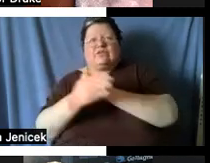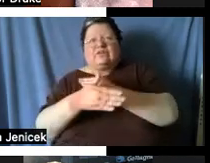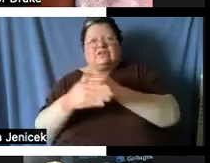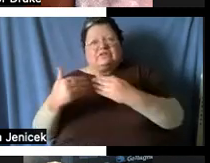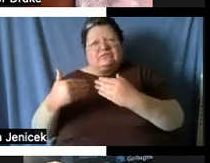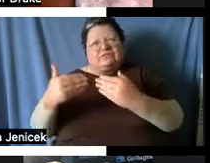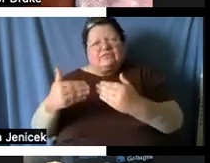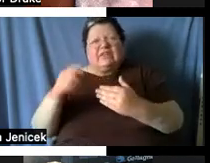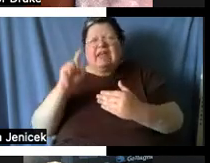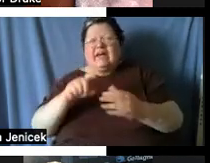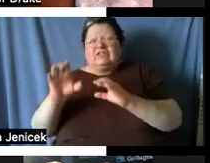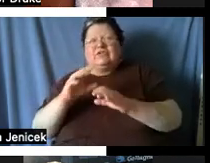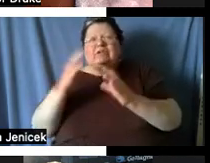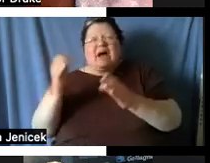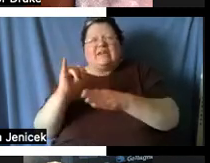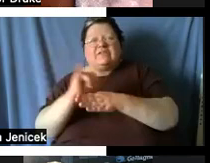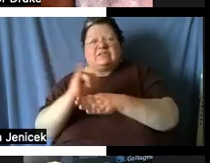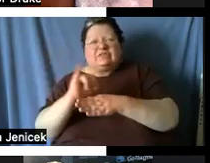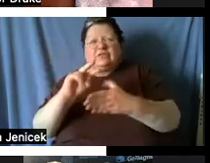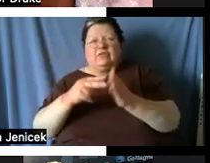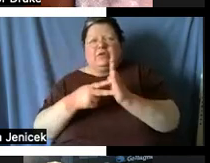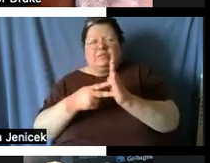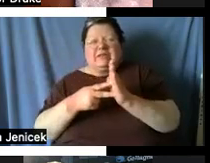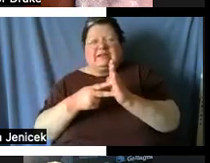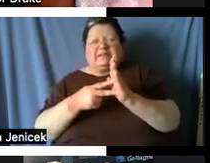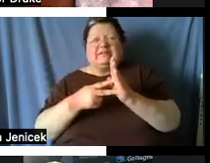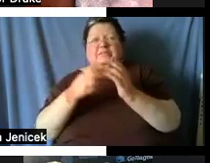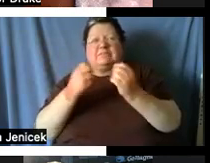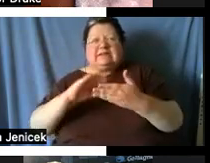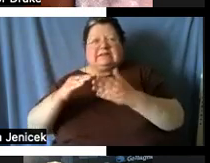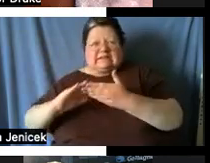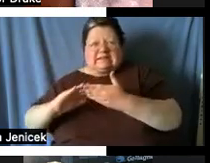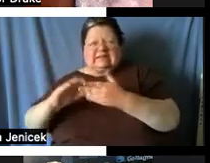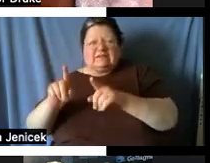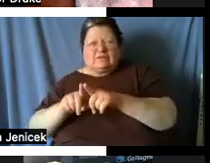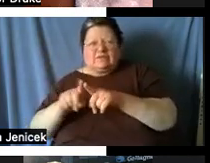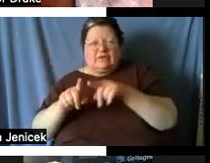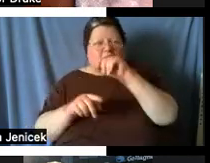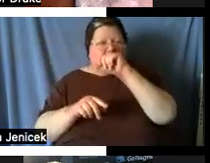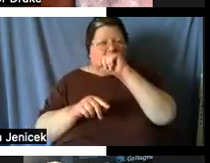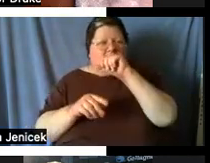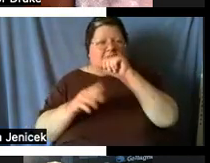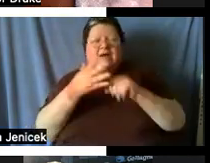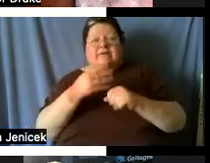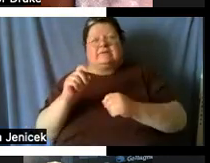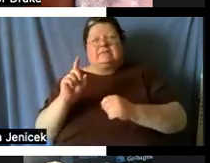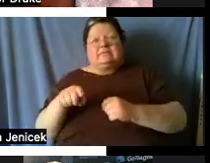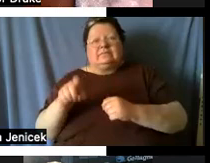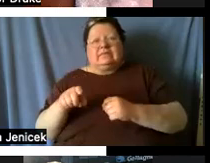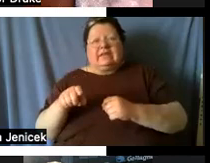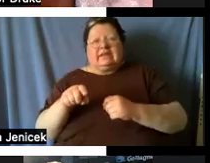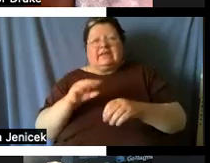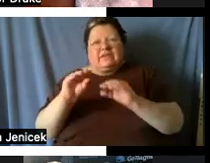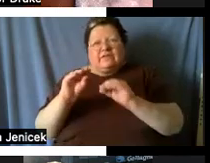of industrializing, which meant urbanizing as well. And they needed to feed the